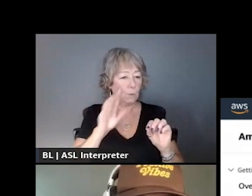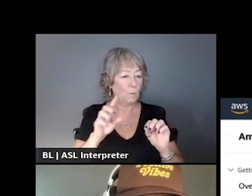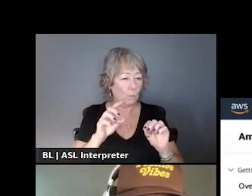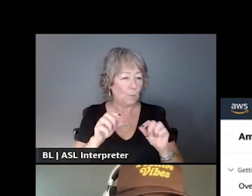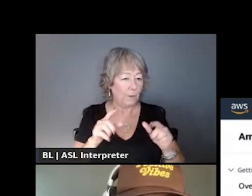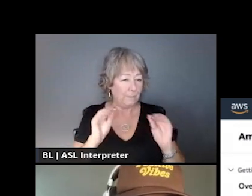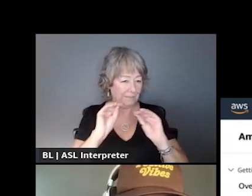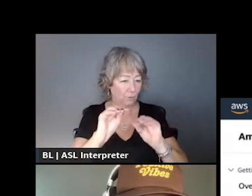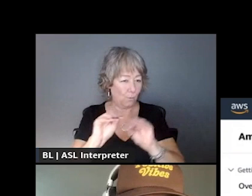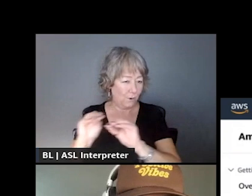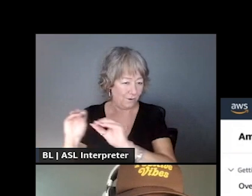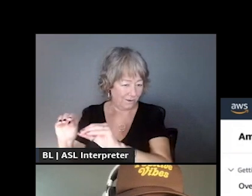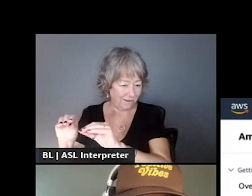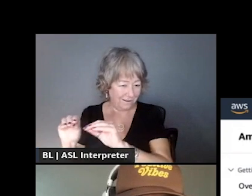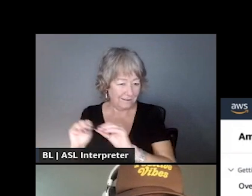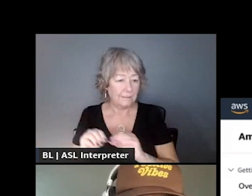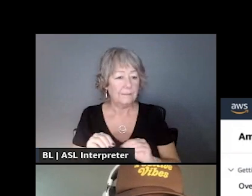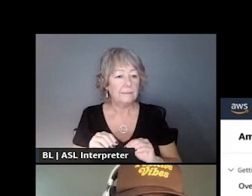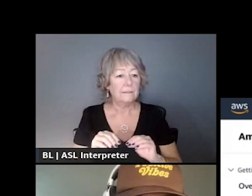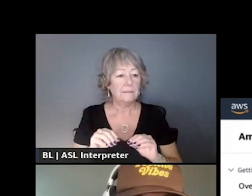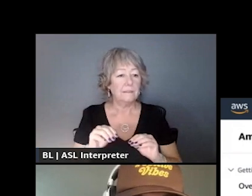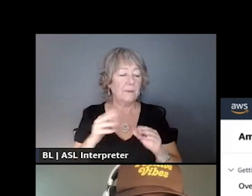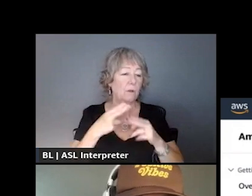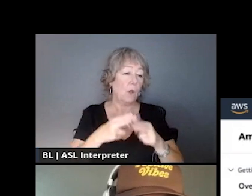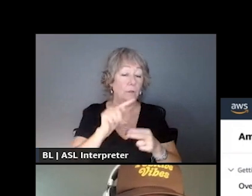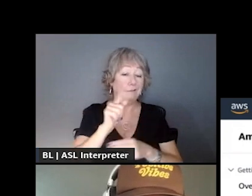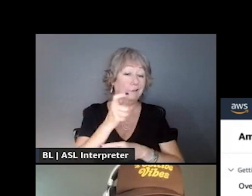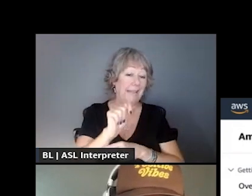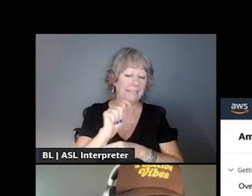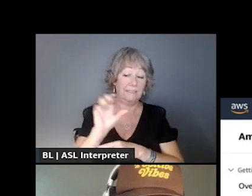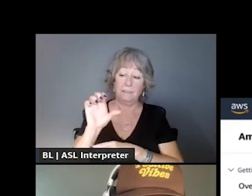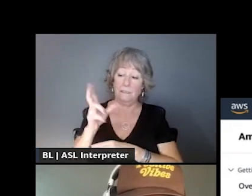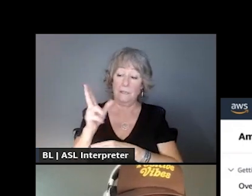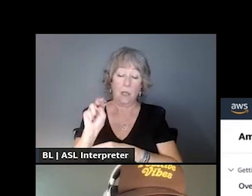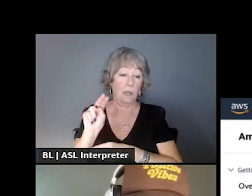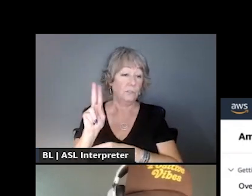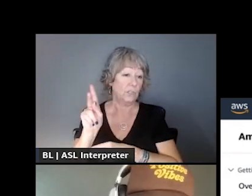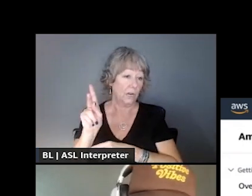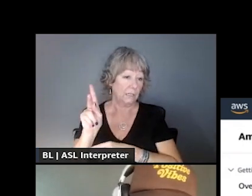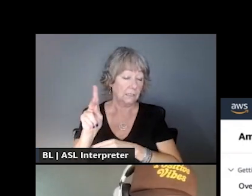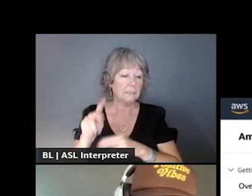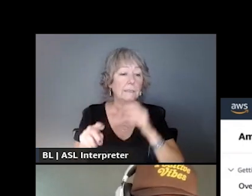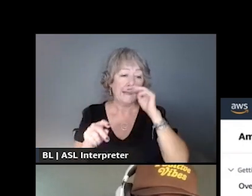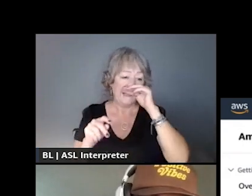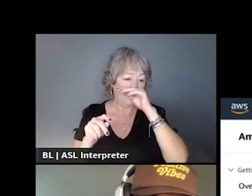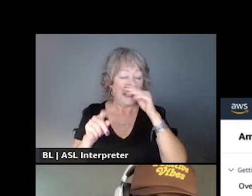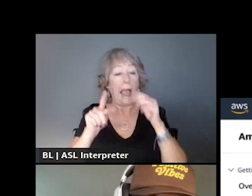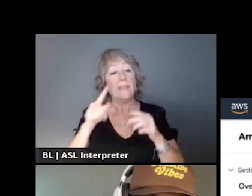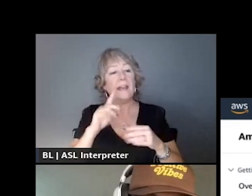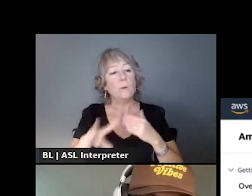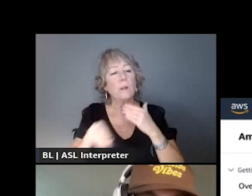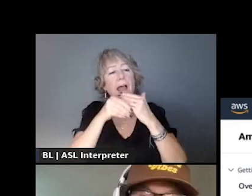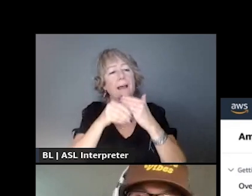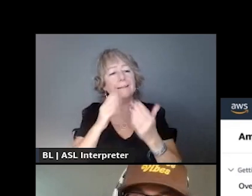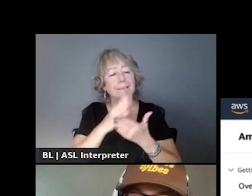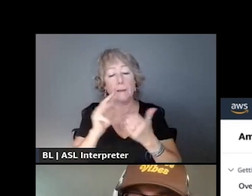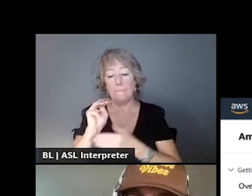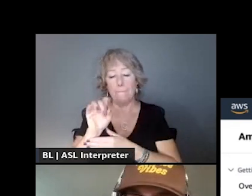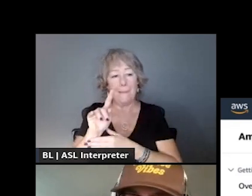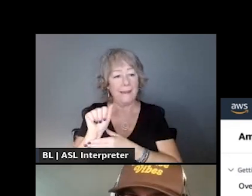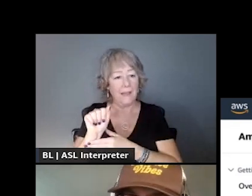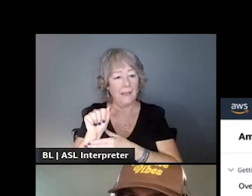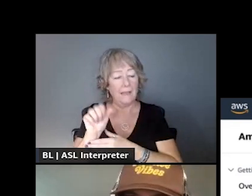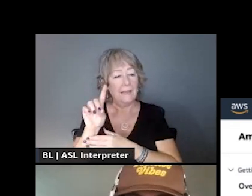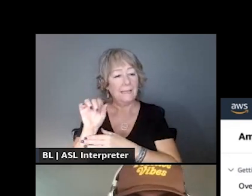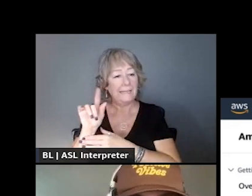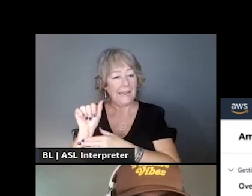call it text chunk for now. And then Bedrock is going to store some extra metadata. And the reason it does that is because we want